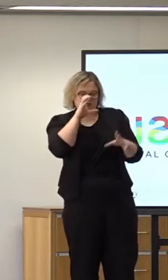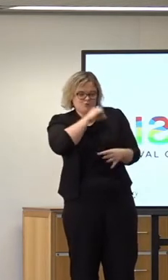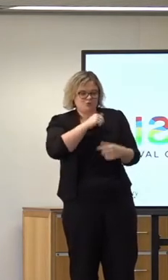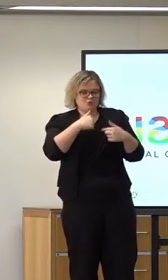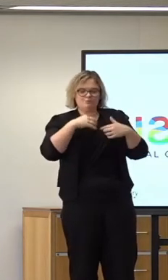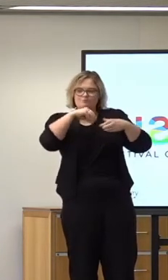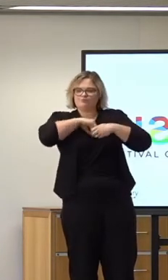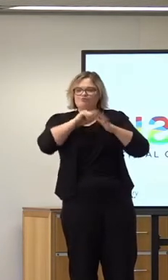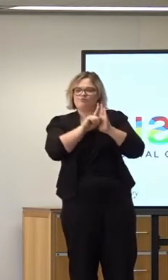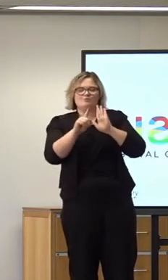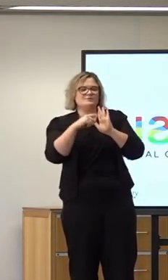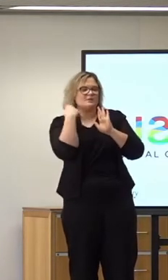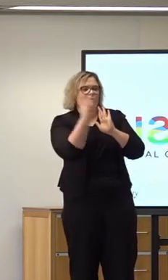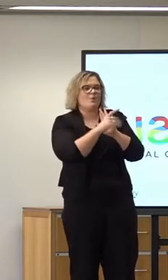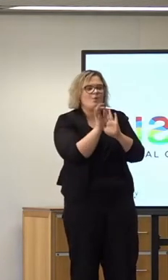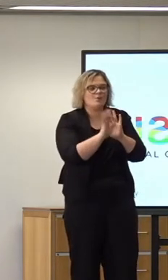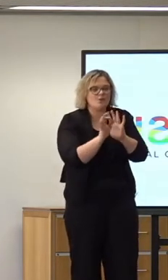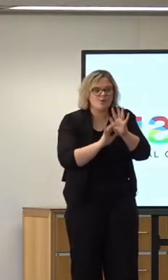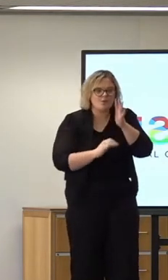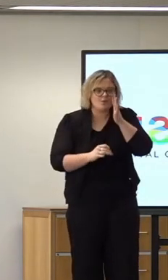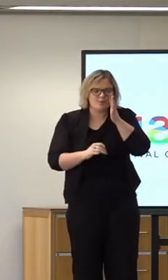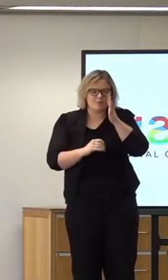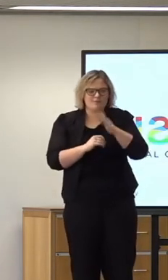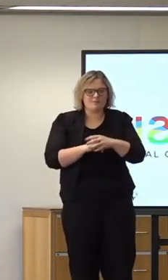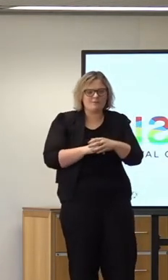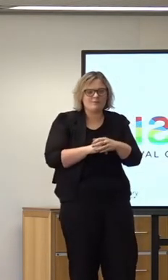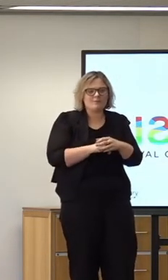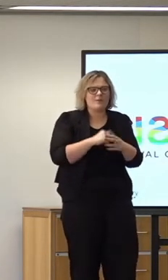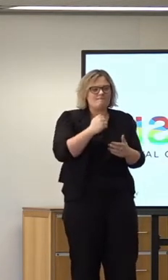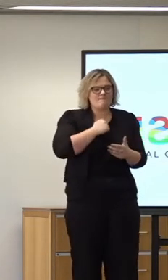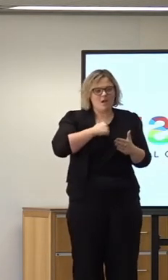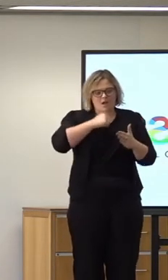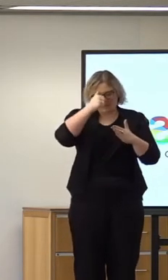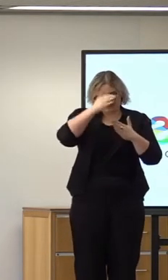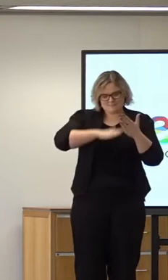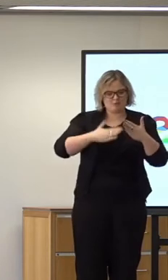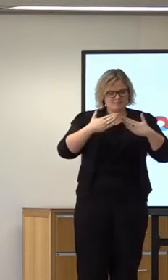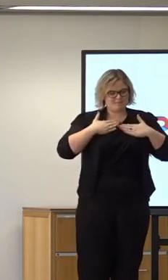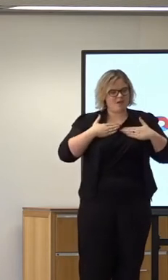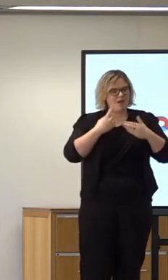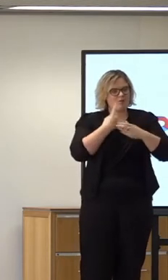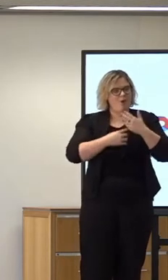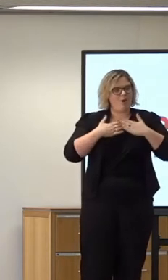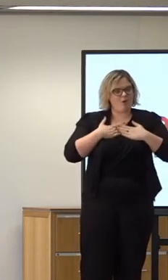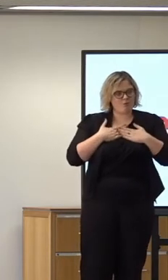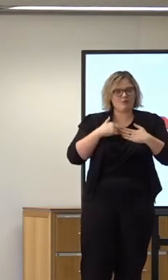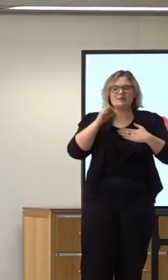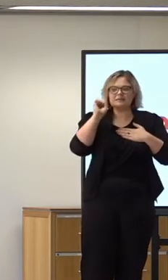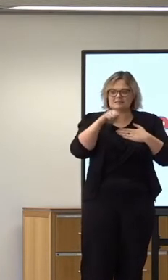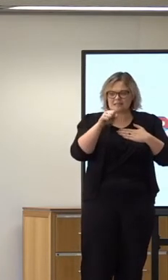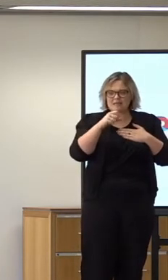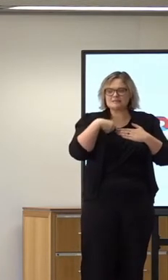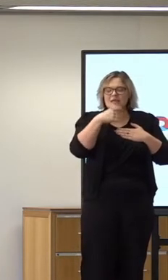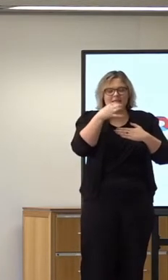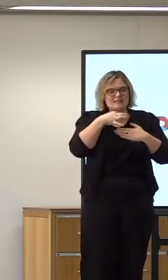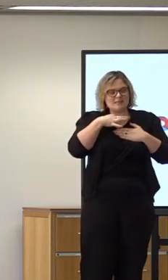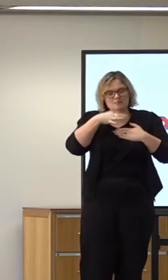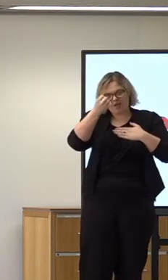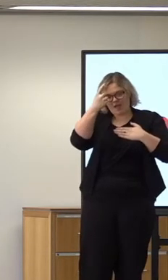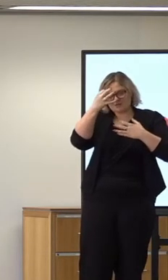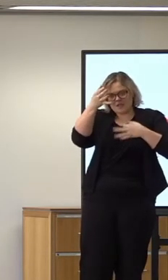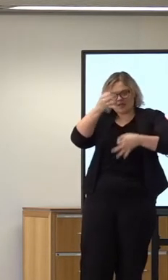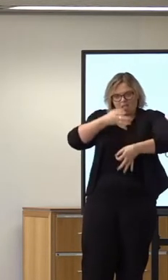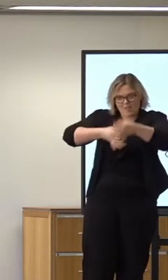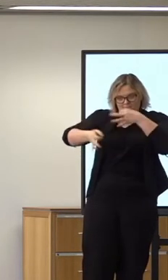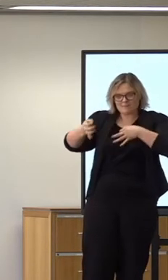that we've got that voice in the room, so that's great. So my experience is my experience. Yes, that gives me things like empathy, and as I said before, that makes